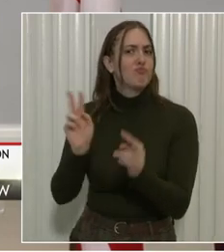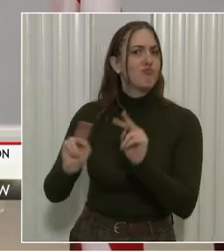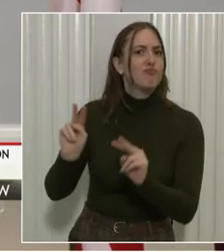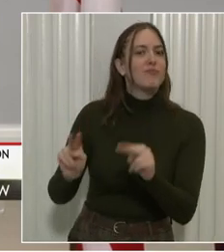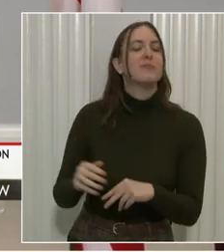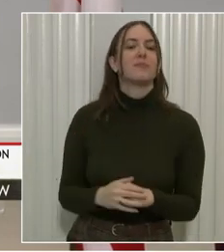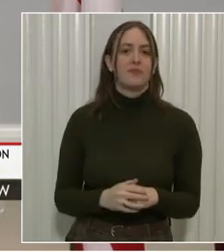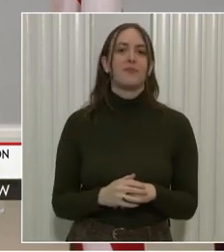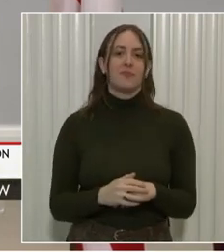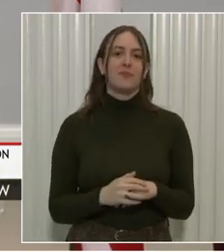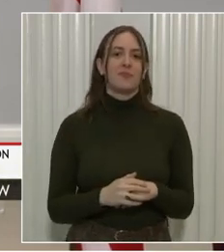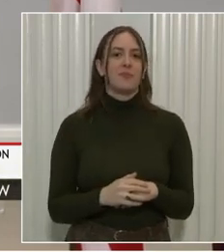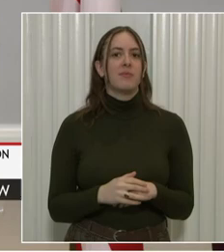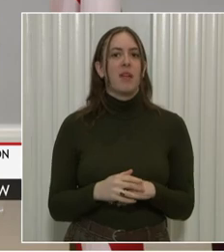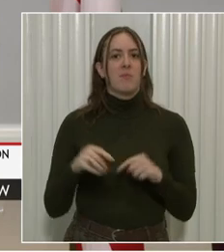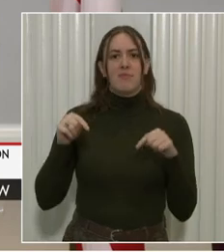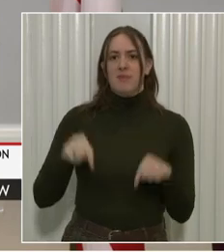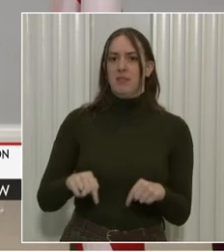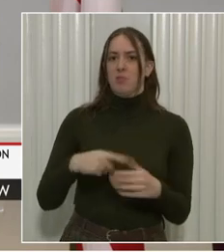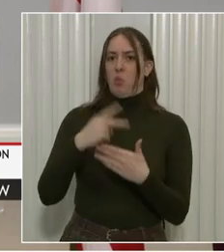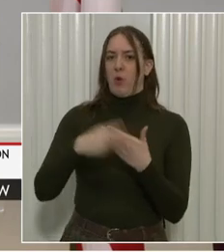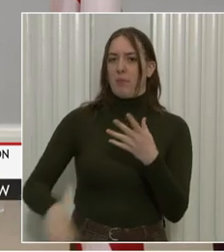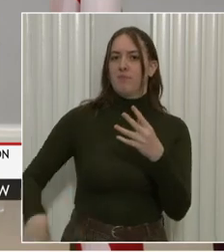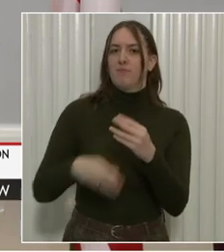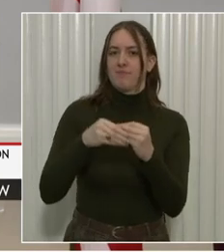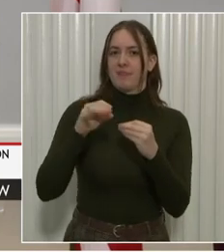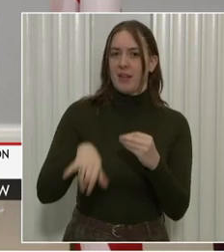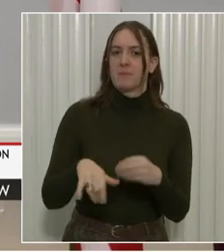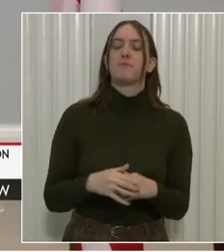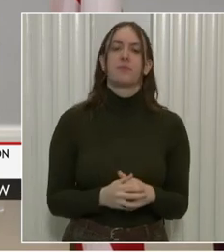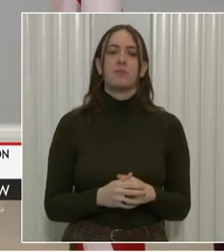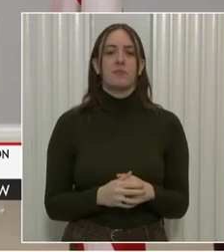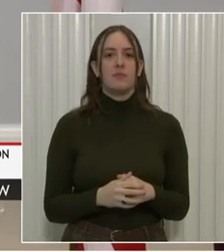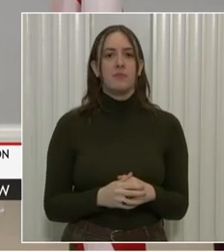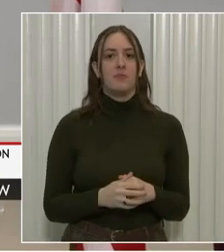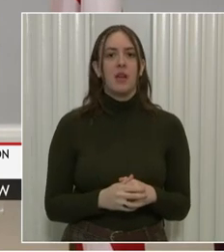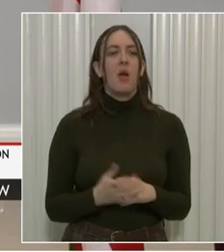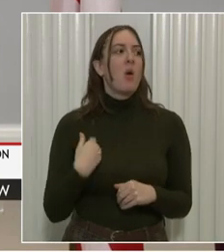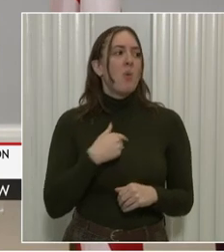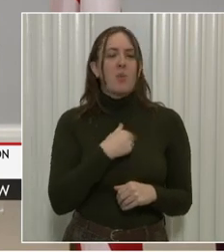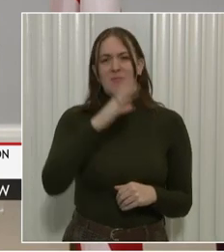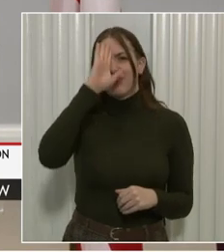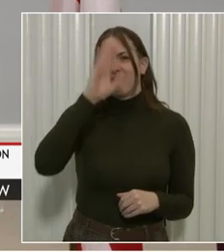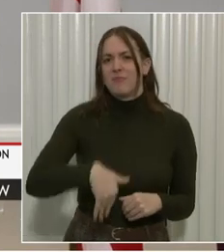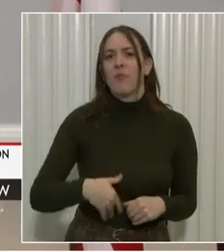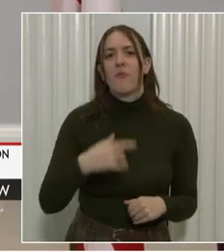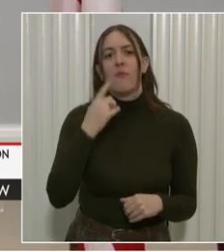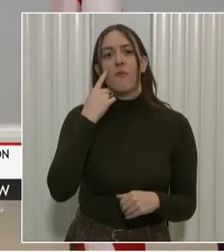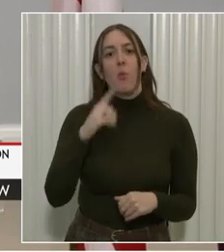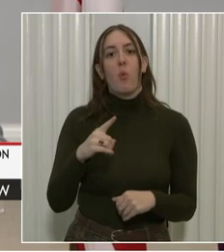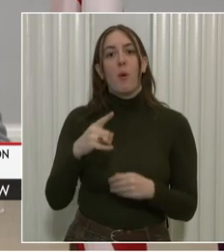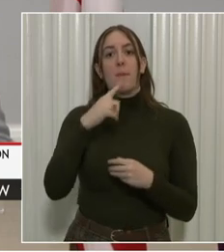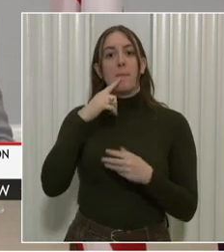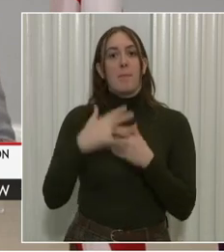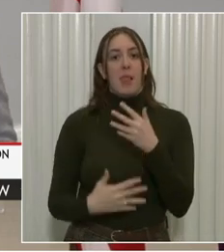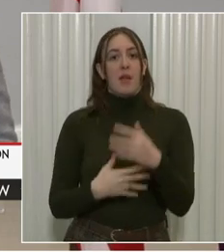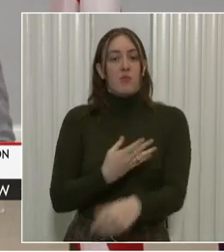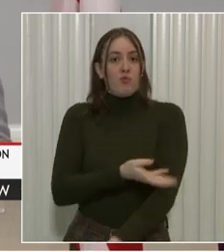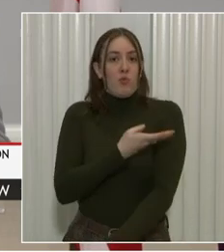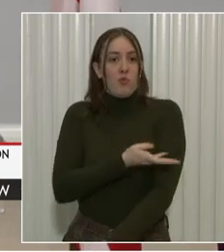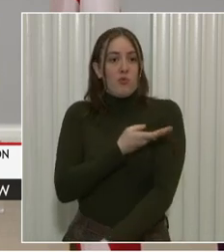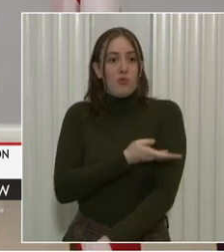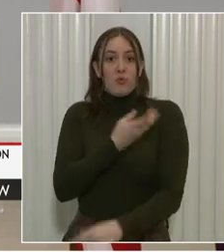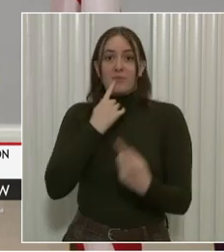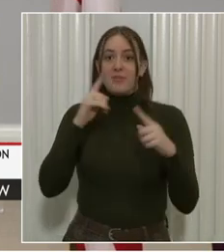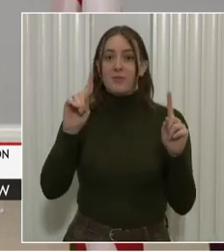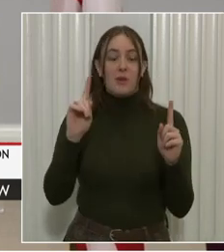know what it takes for blood transfusions to be successful, and that's donors. And the